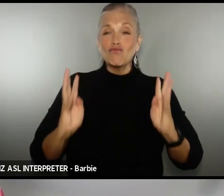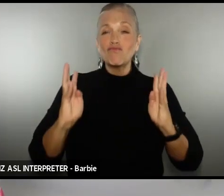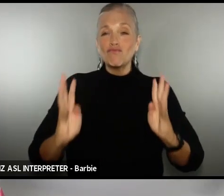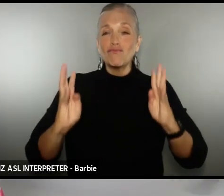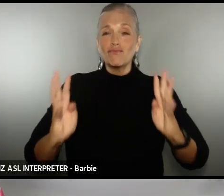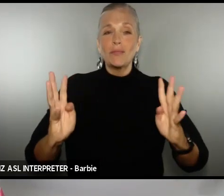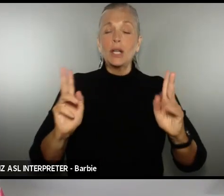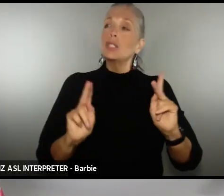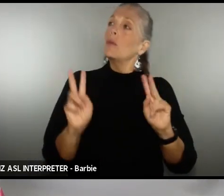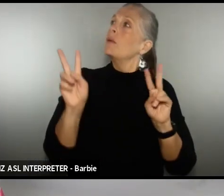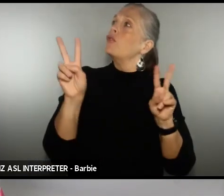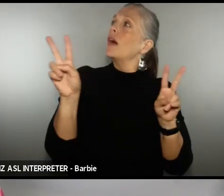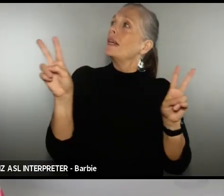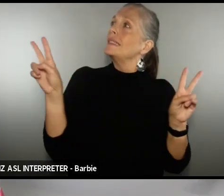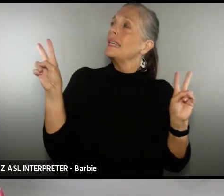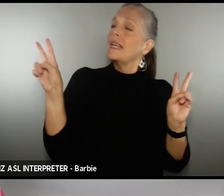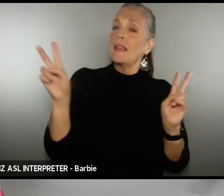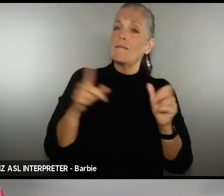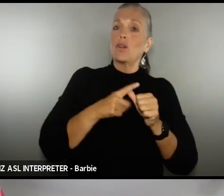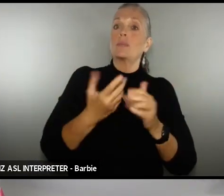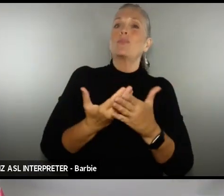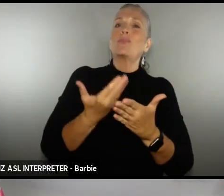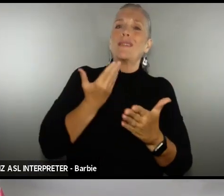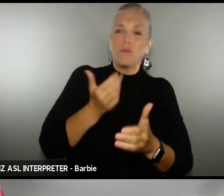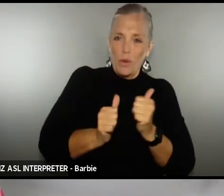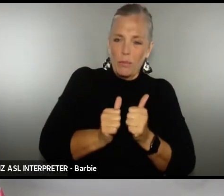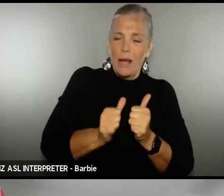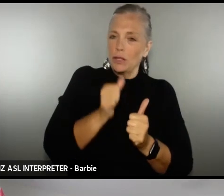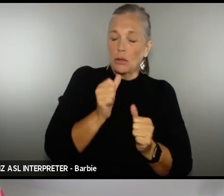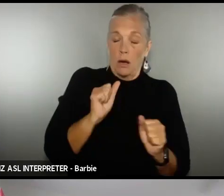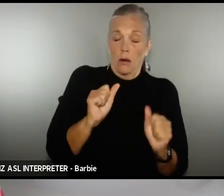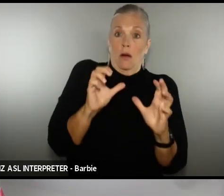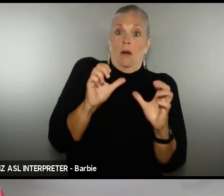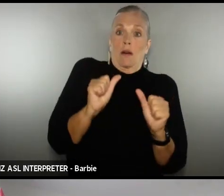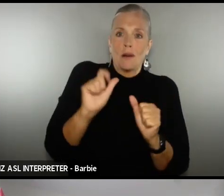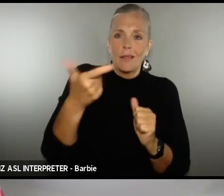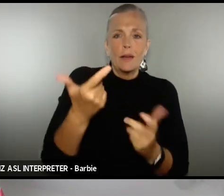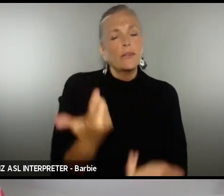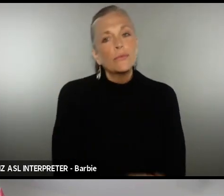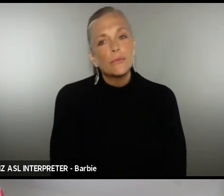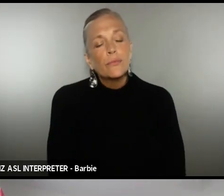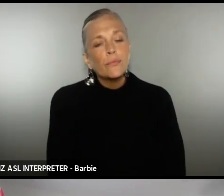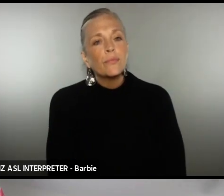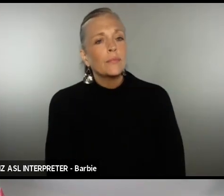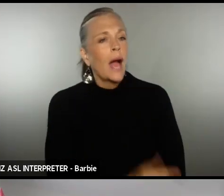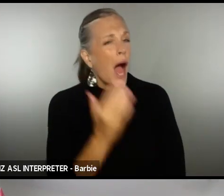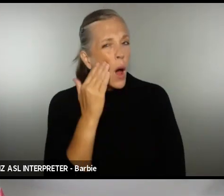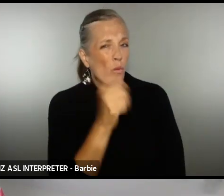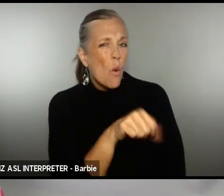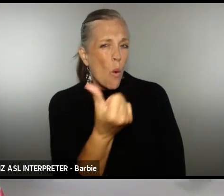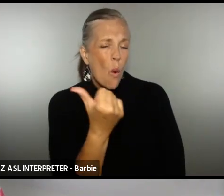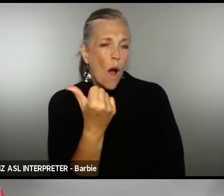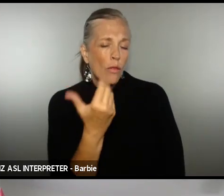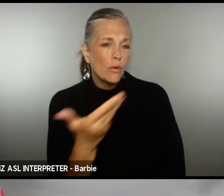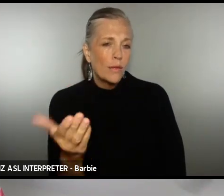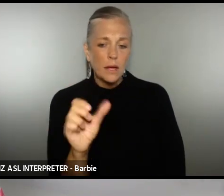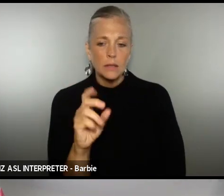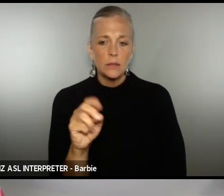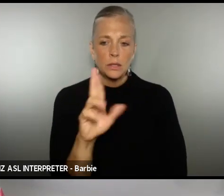major surprises. But I do know another issue with Sensory Friendly is how do